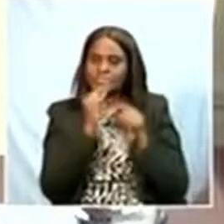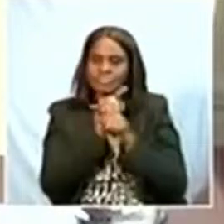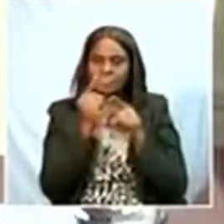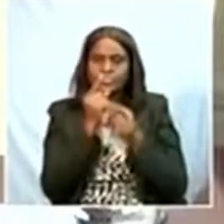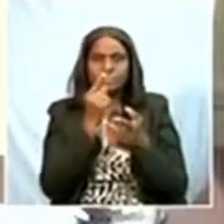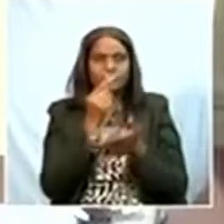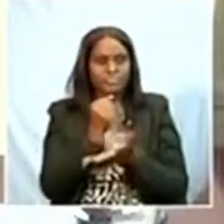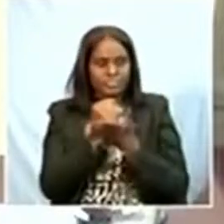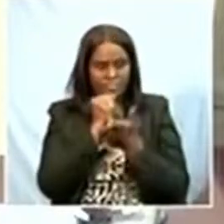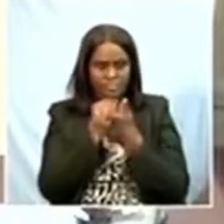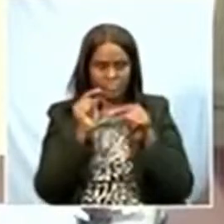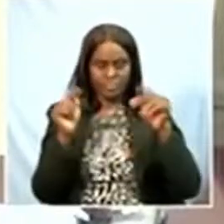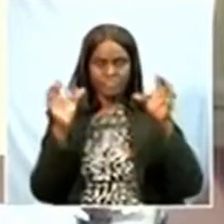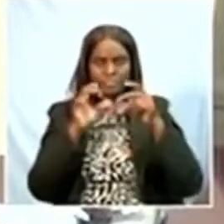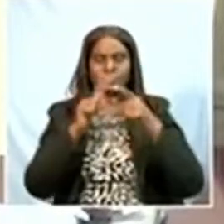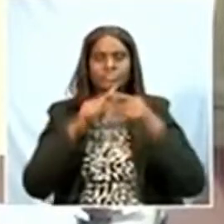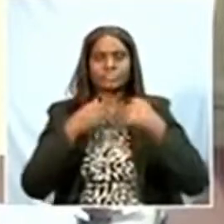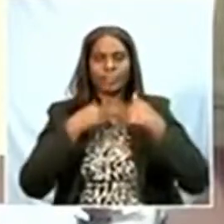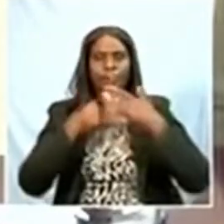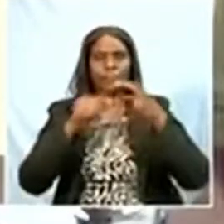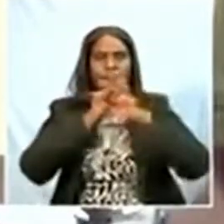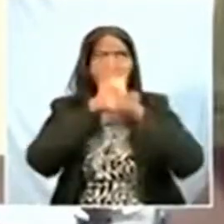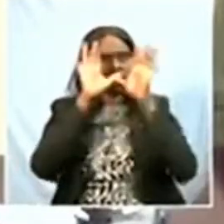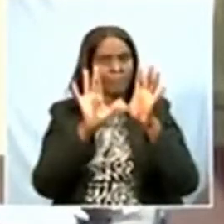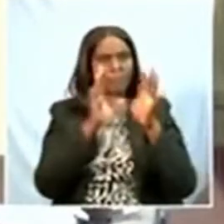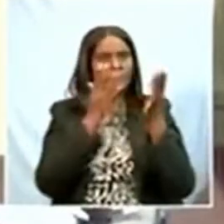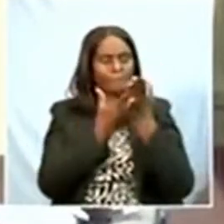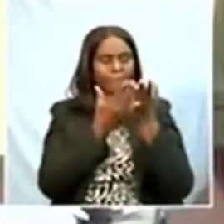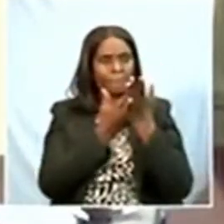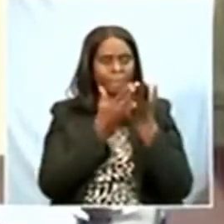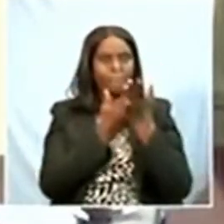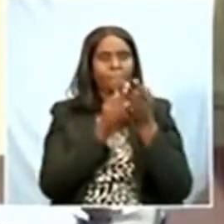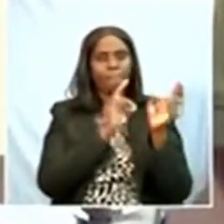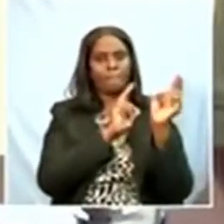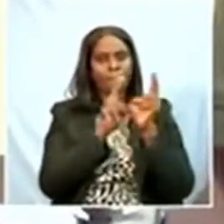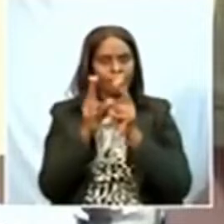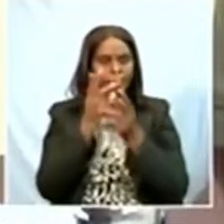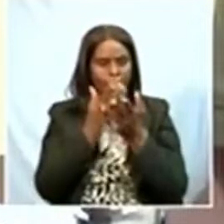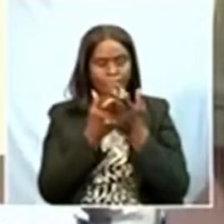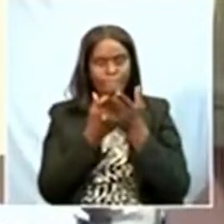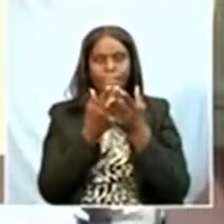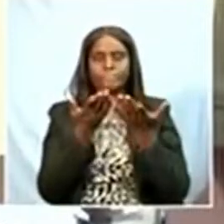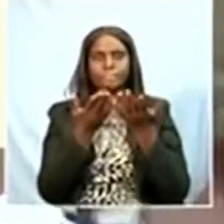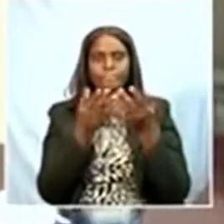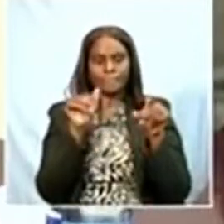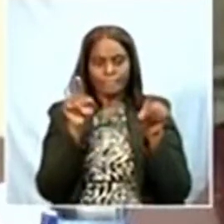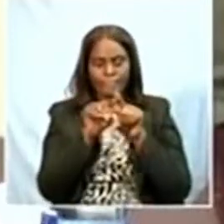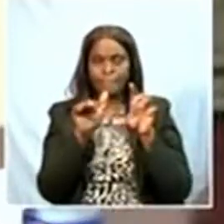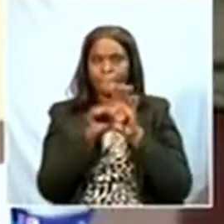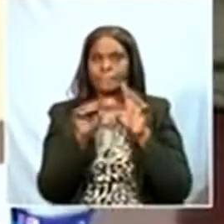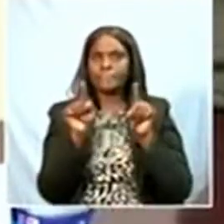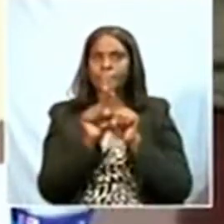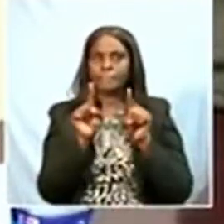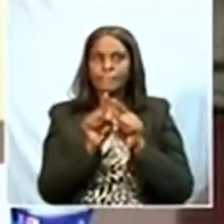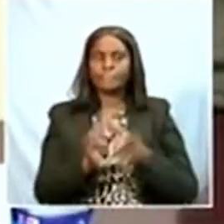this committee to have a clear-cut answer or response on the same.